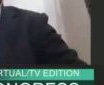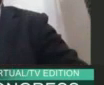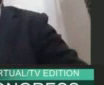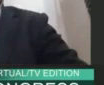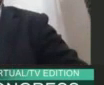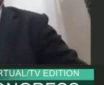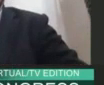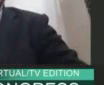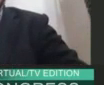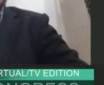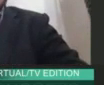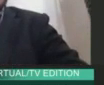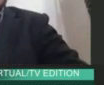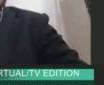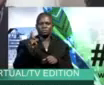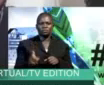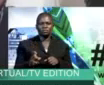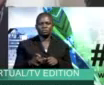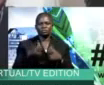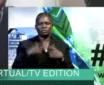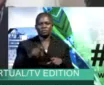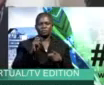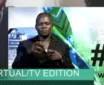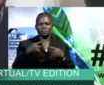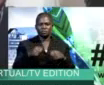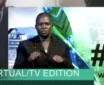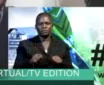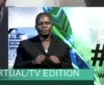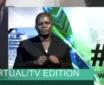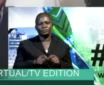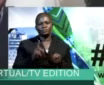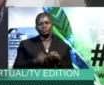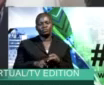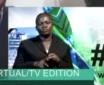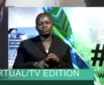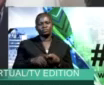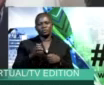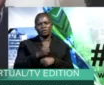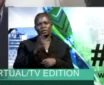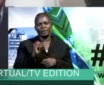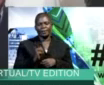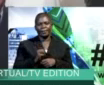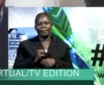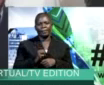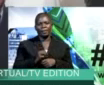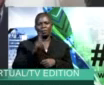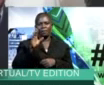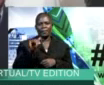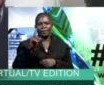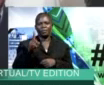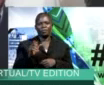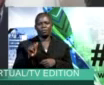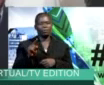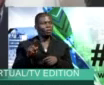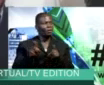loaded questions, and let me attempt to take them one by one